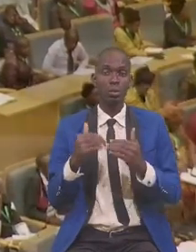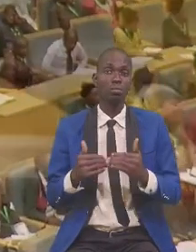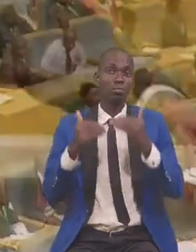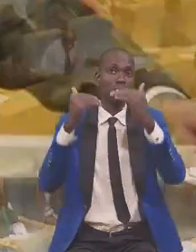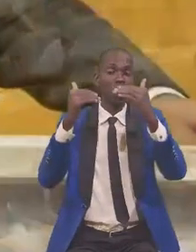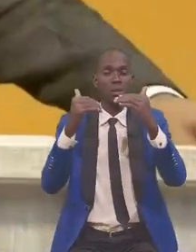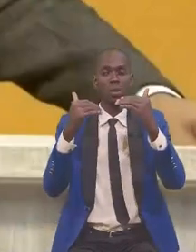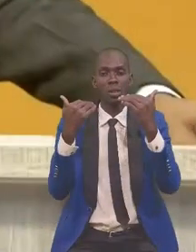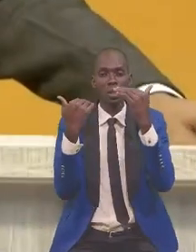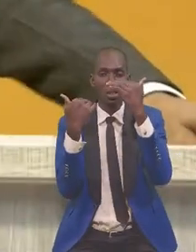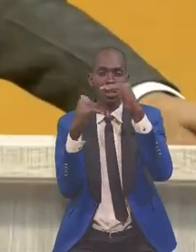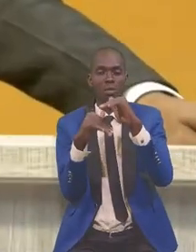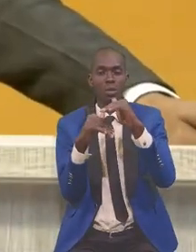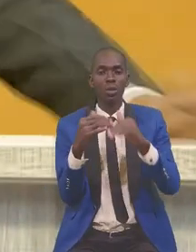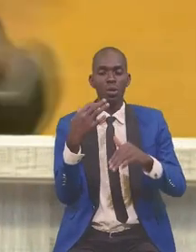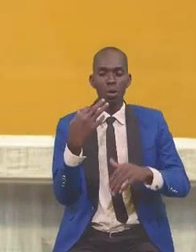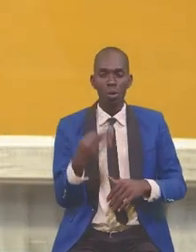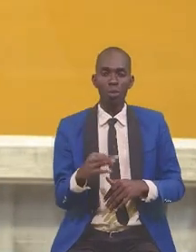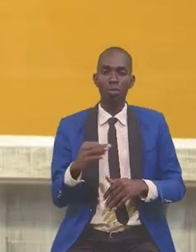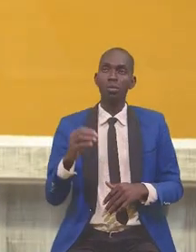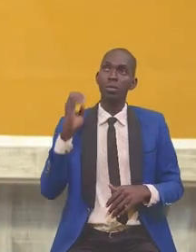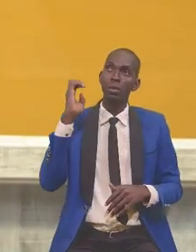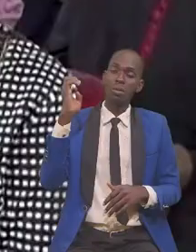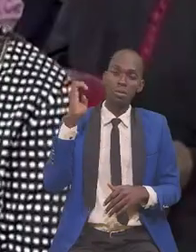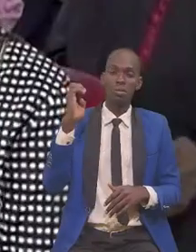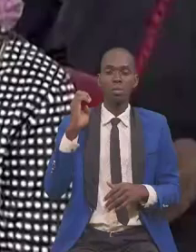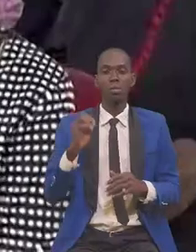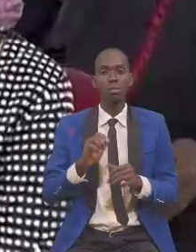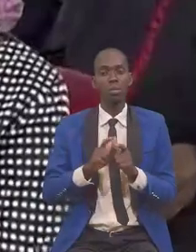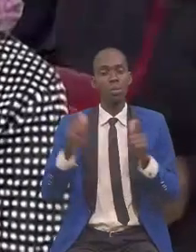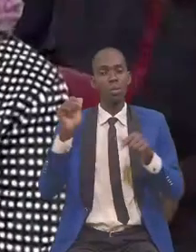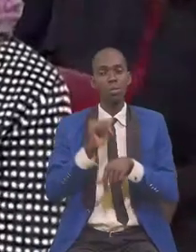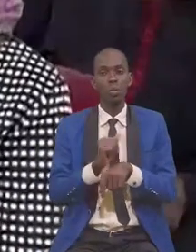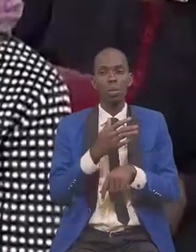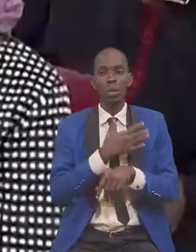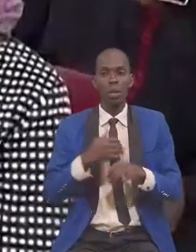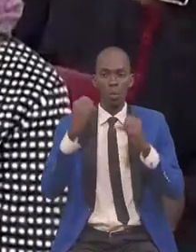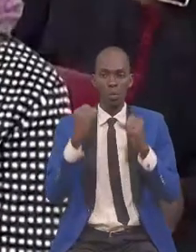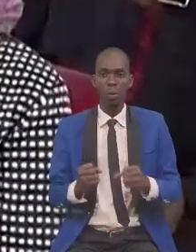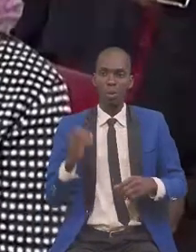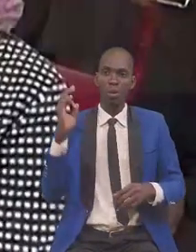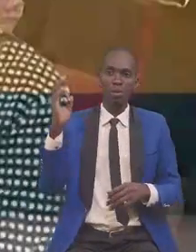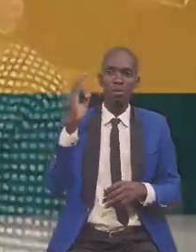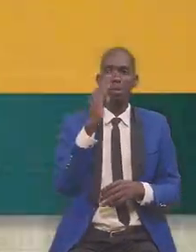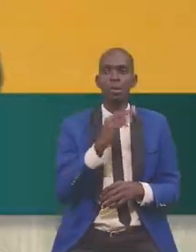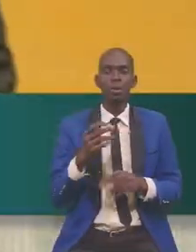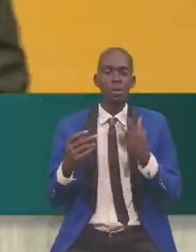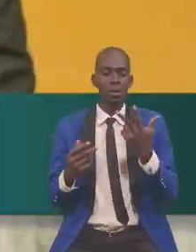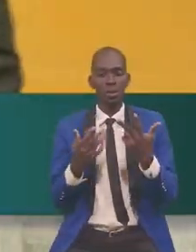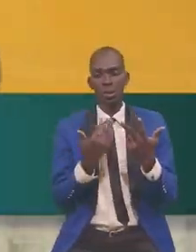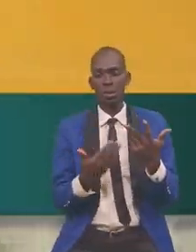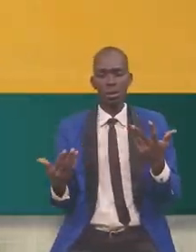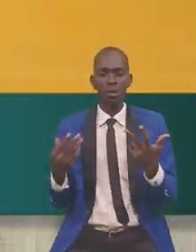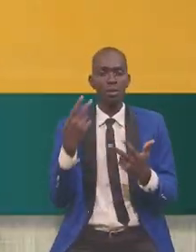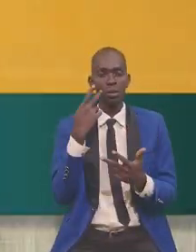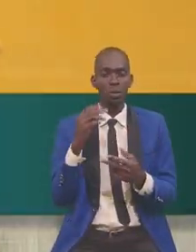of evangelistic exploits and power evangelism. Three things we're looking at. Number